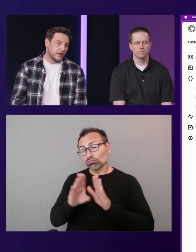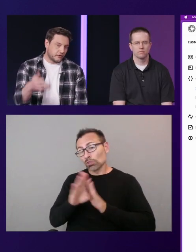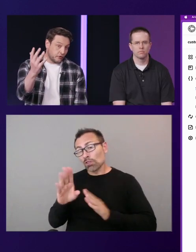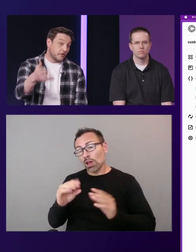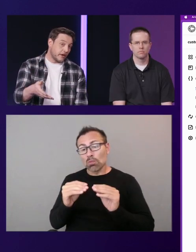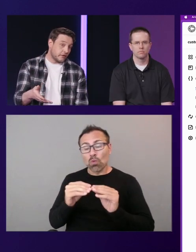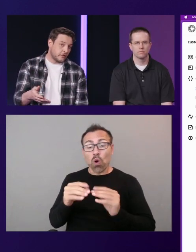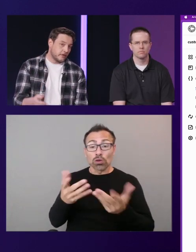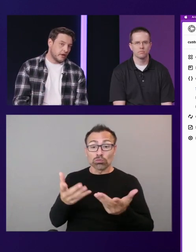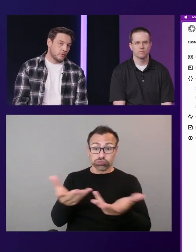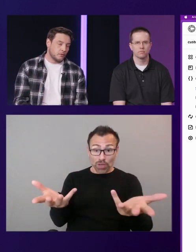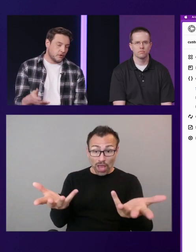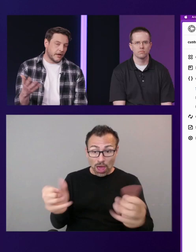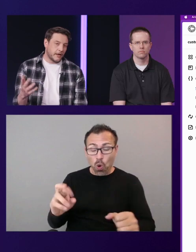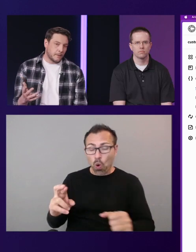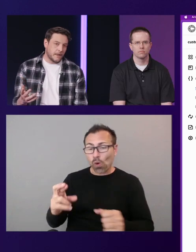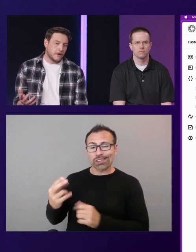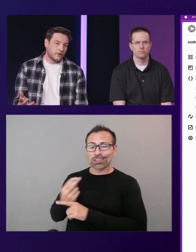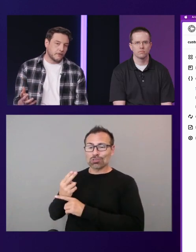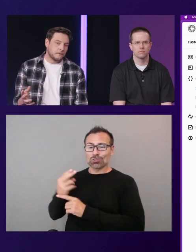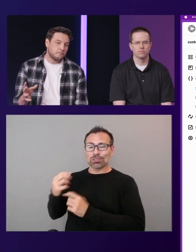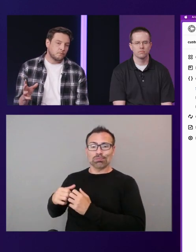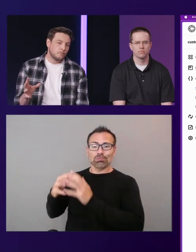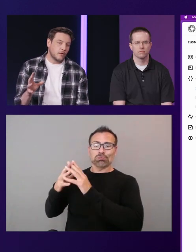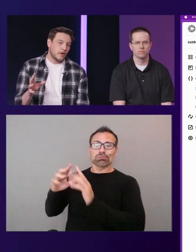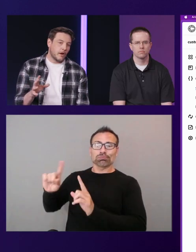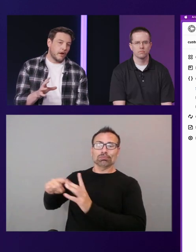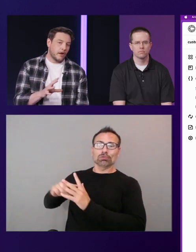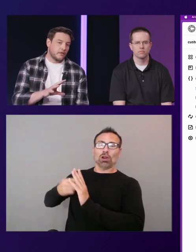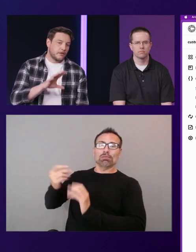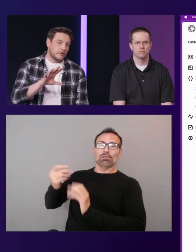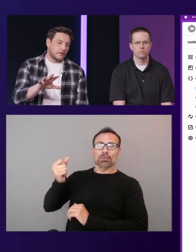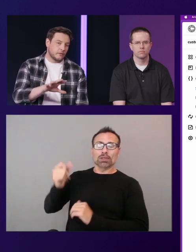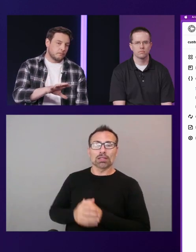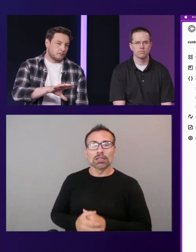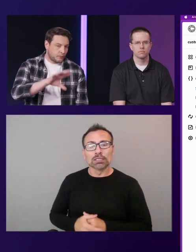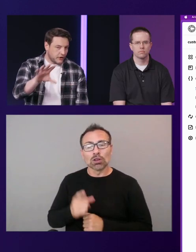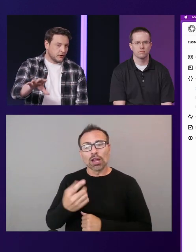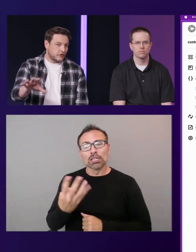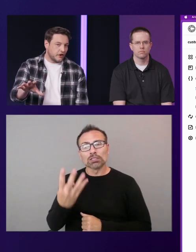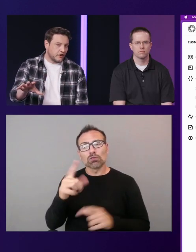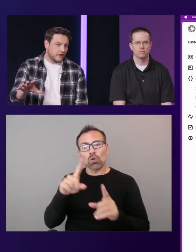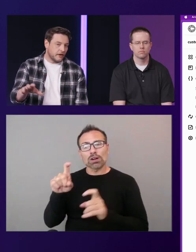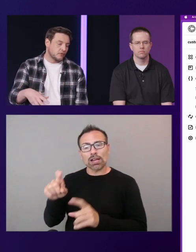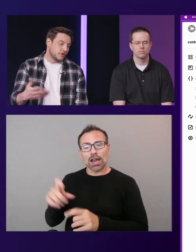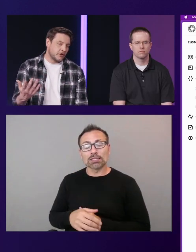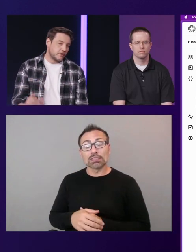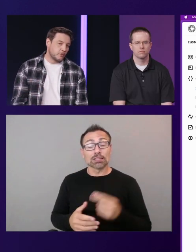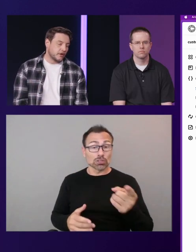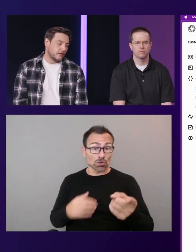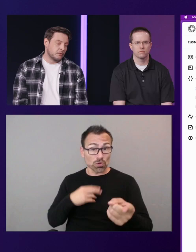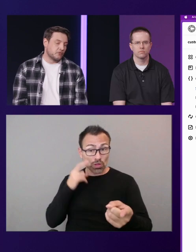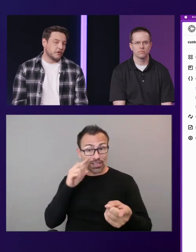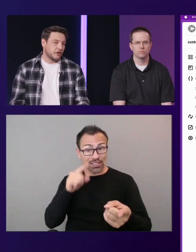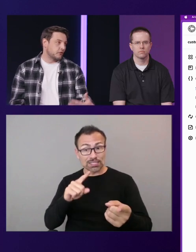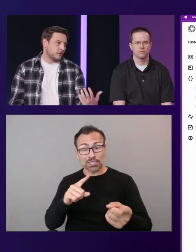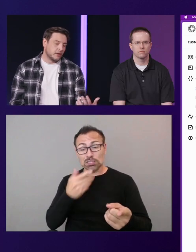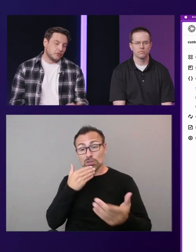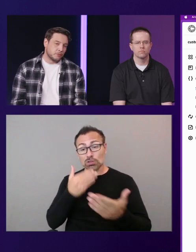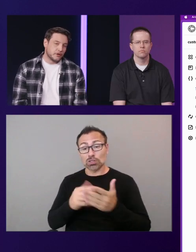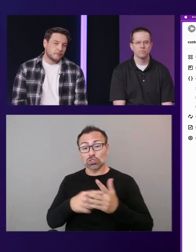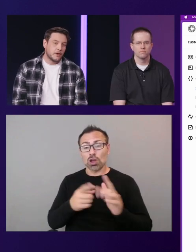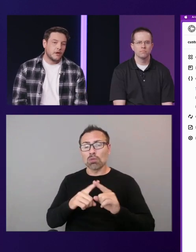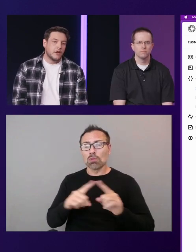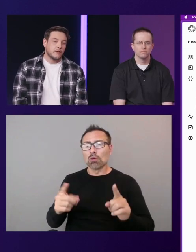box. So it has 4 tests, and what we'll look at here is this is a pretty good start, and we'll show you a quick example of what it's like to